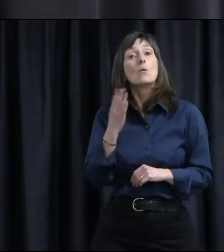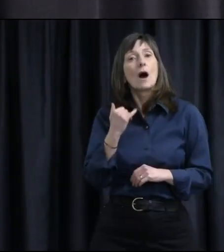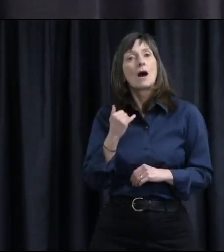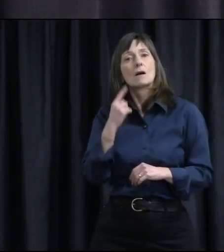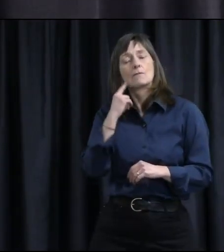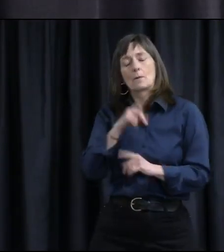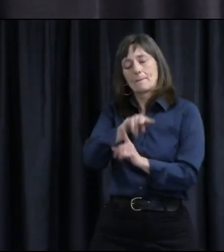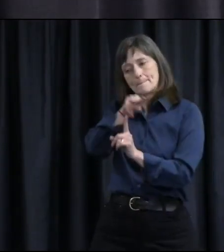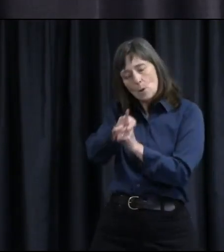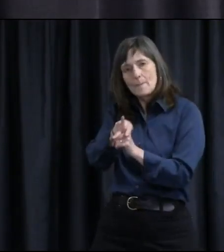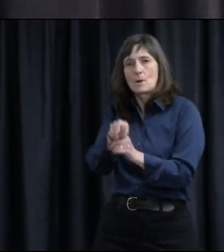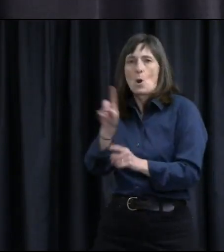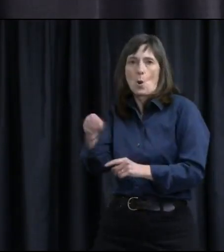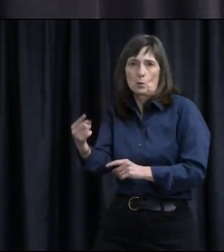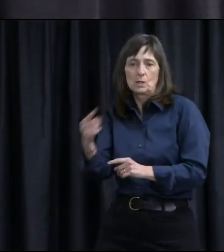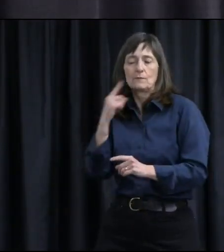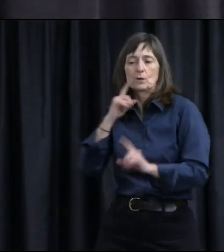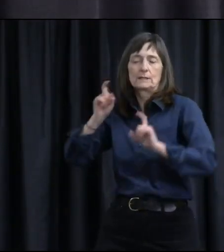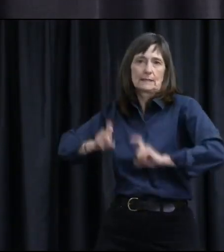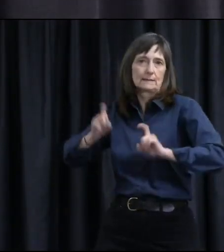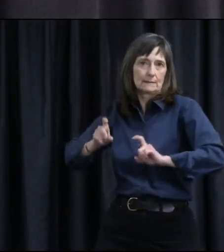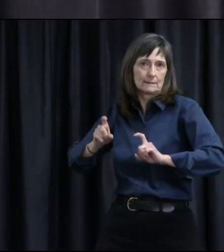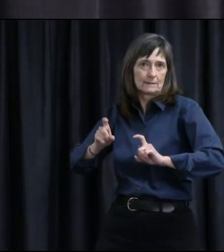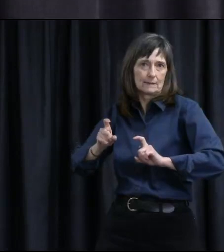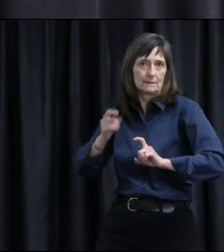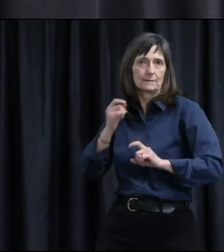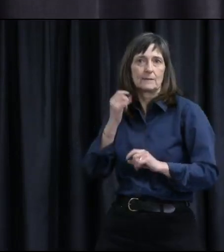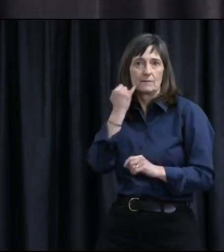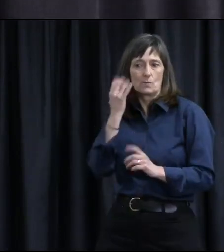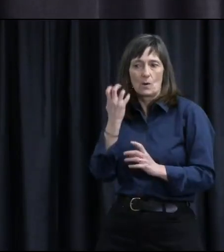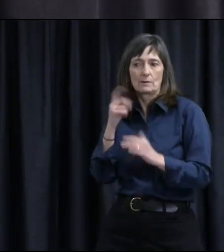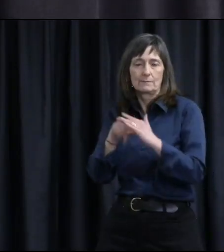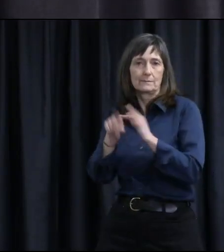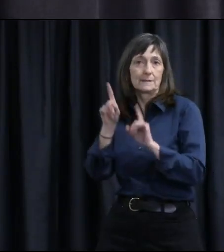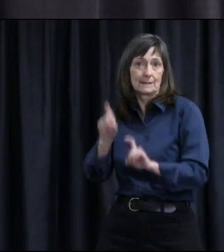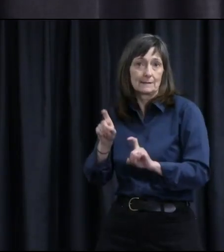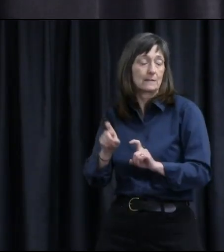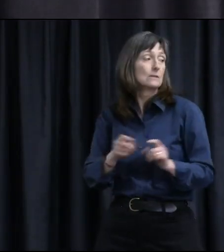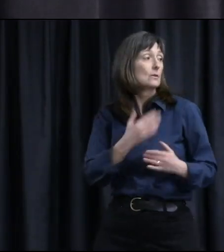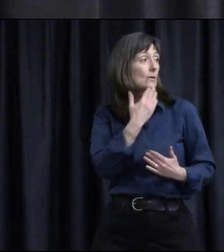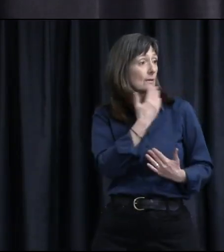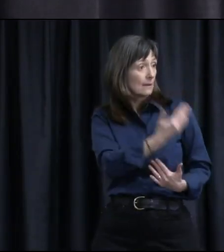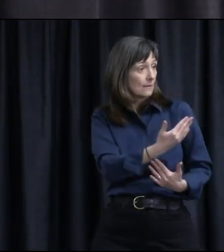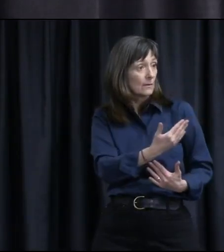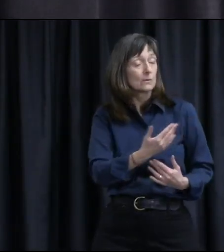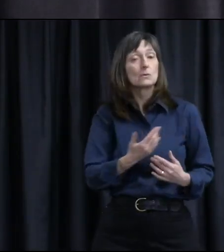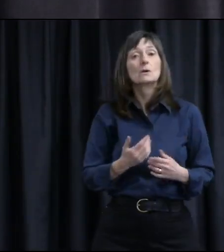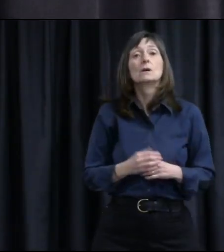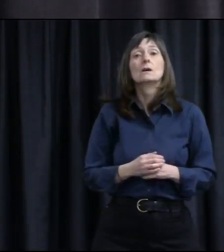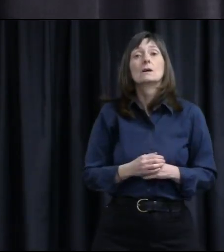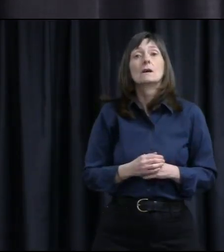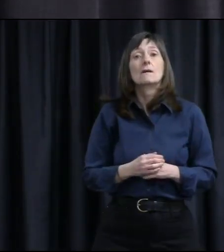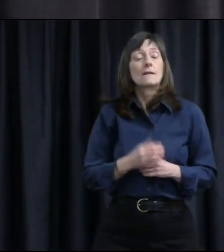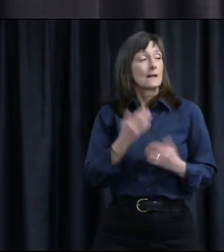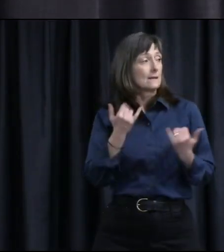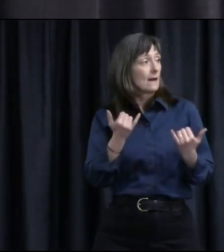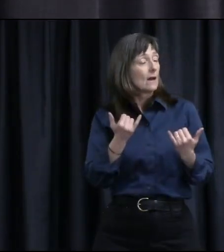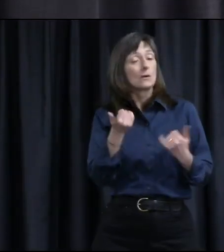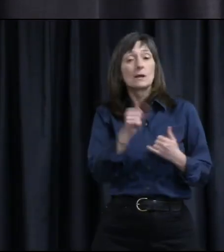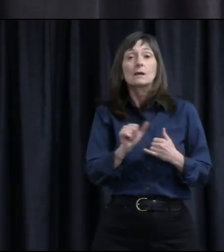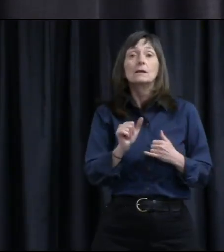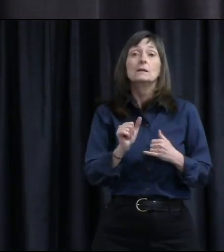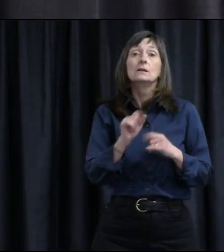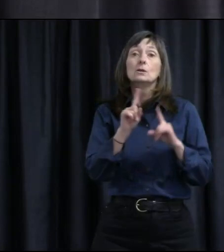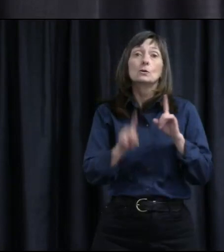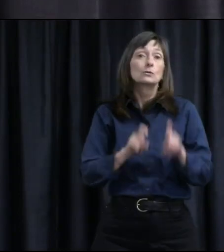resources. So thank you, Dr. Fitzgerald, for this update today. We now make ourselves available for questions,